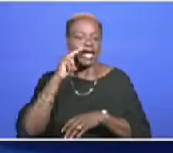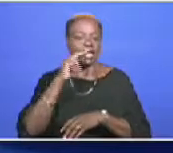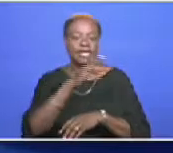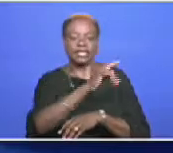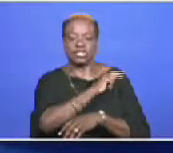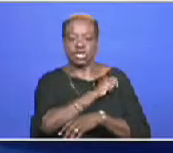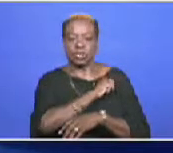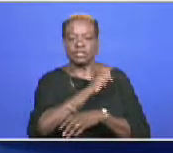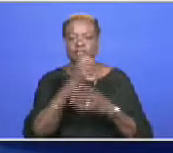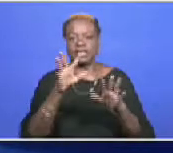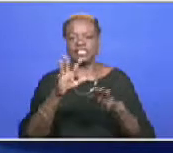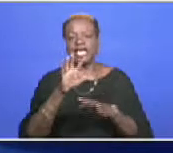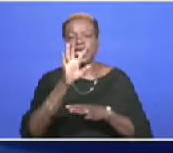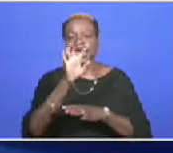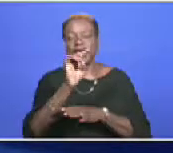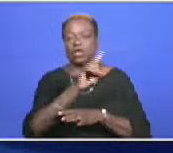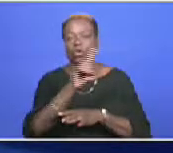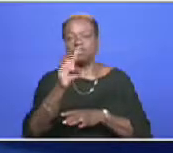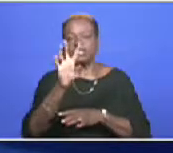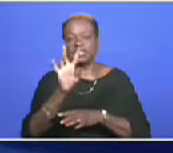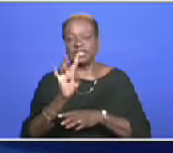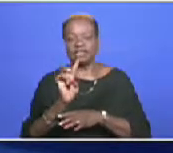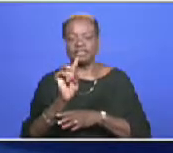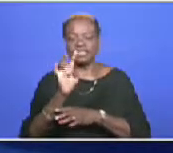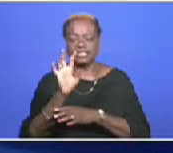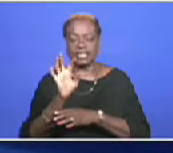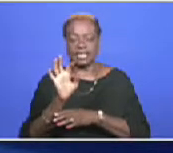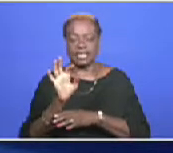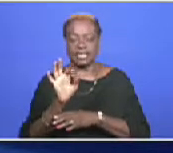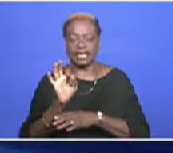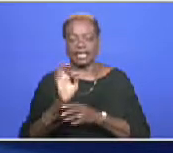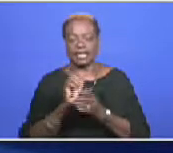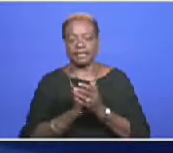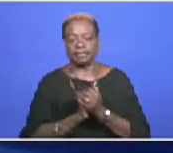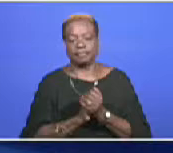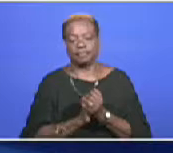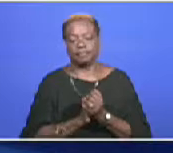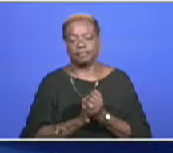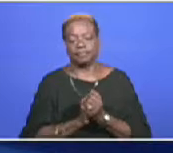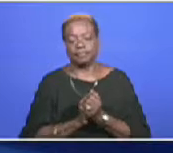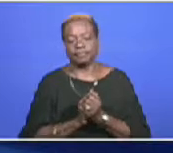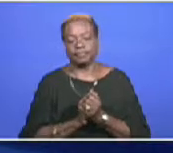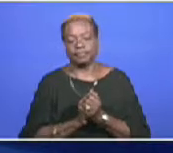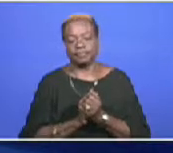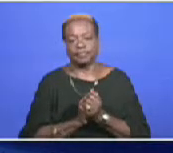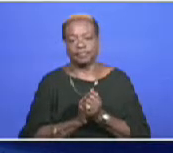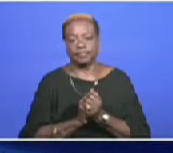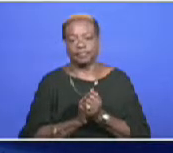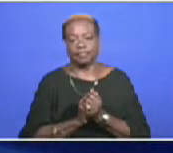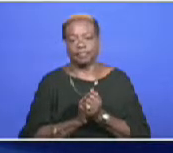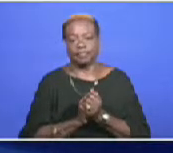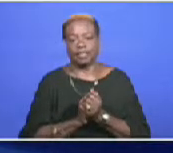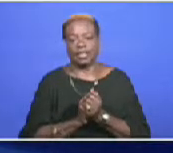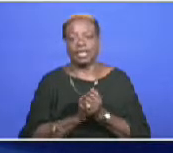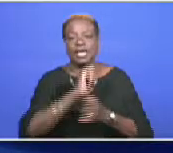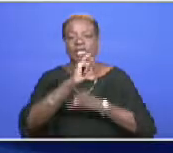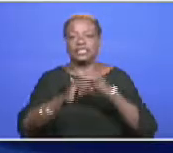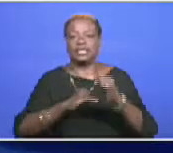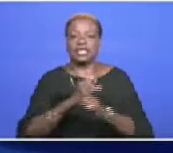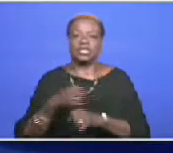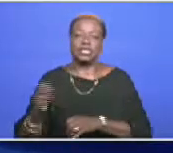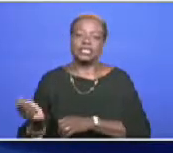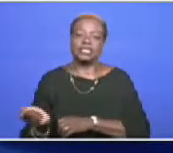an 8 over 79. Jenna Bales finishing with a 14 over 85. The International Tennis